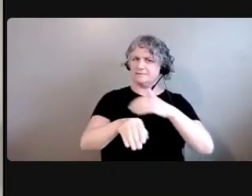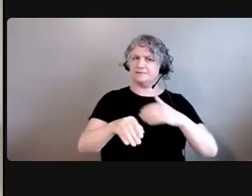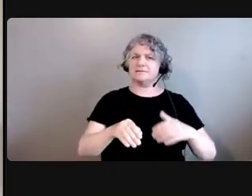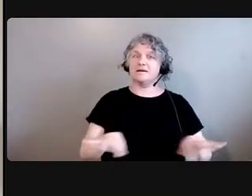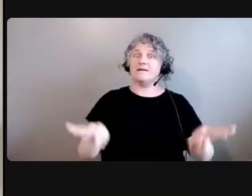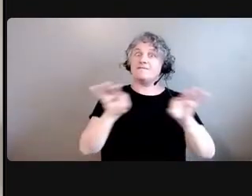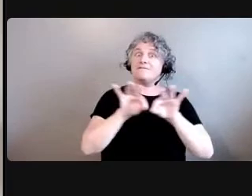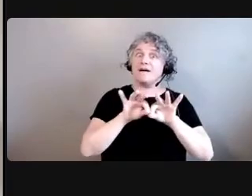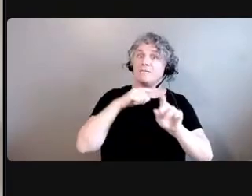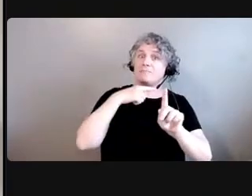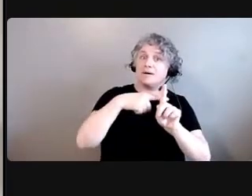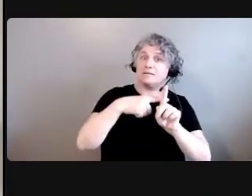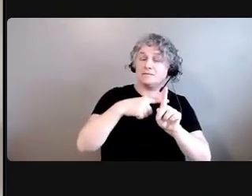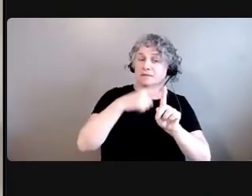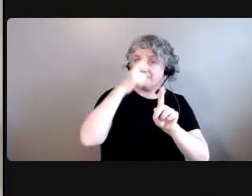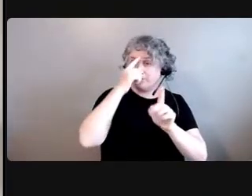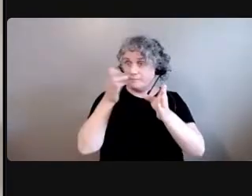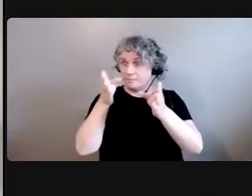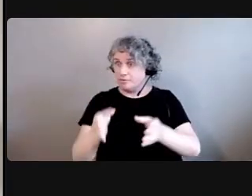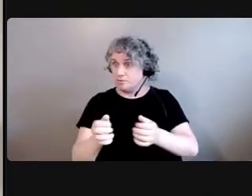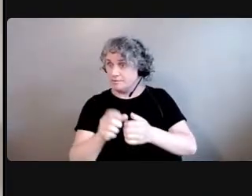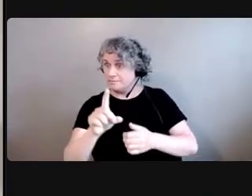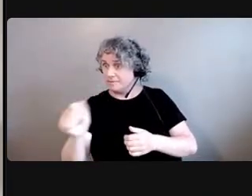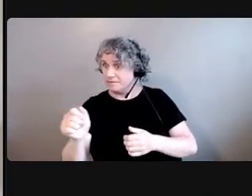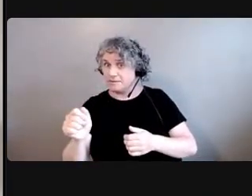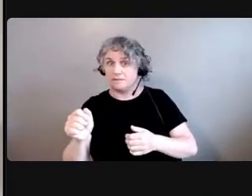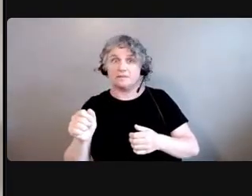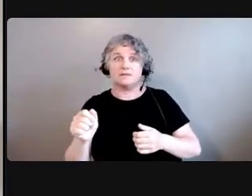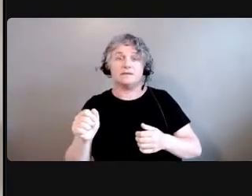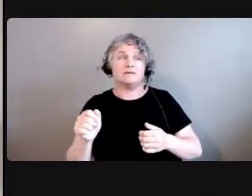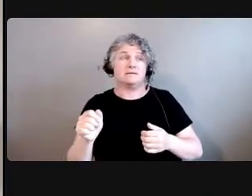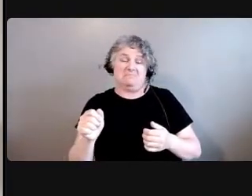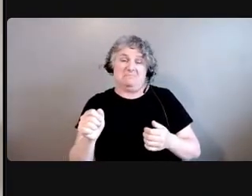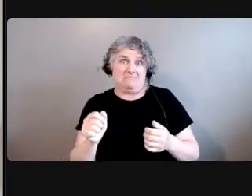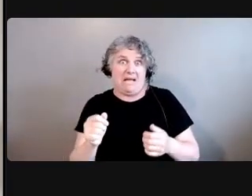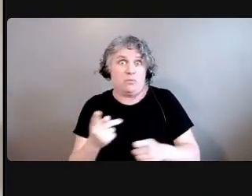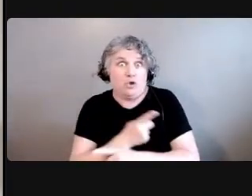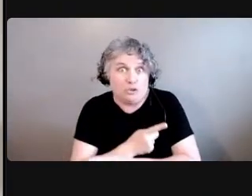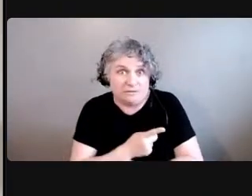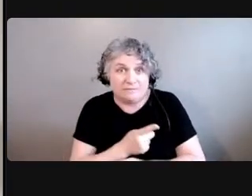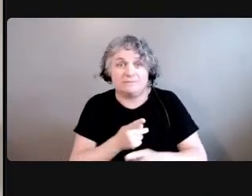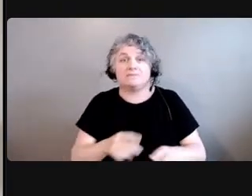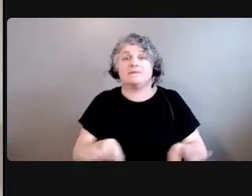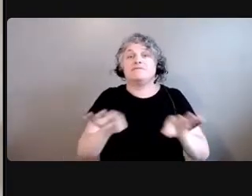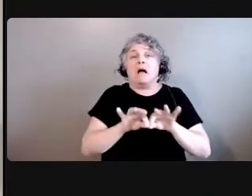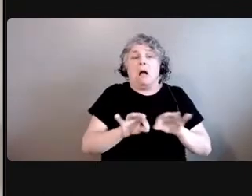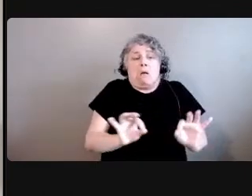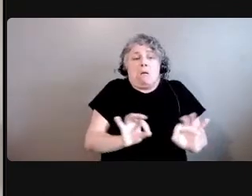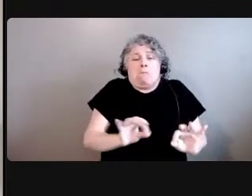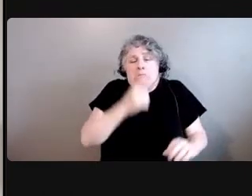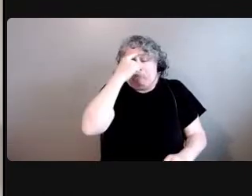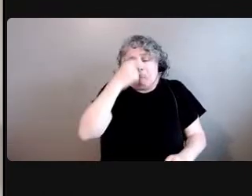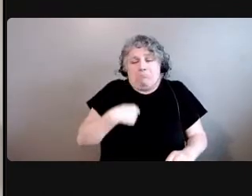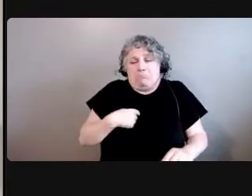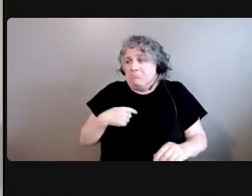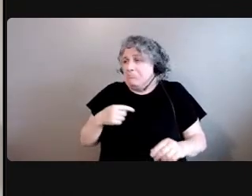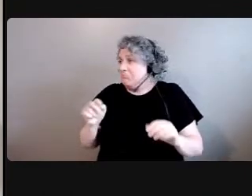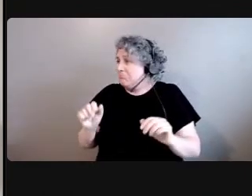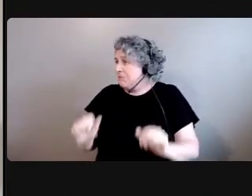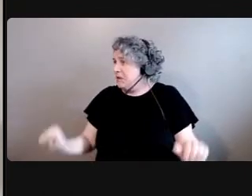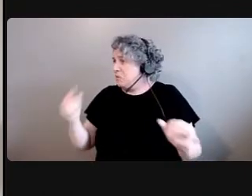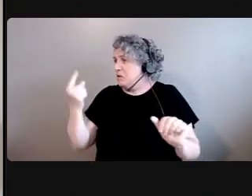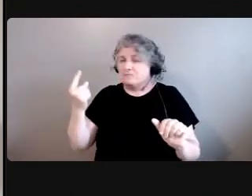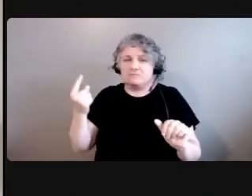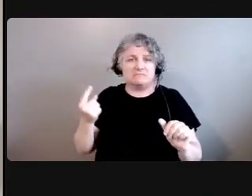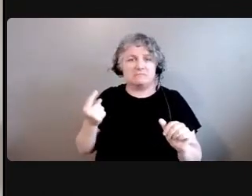to a person with a disability should be at worst value neutral for anybody else.